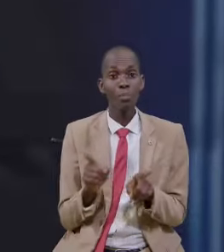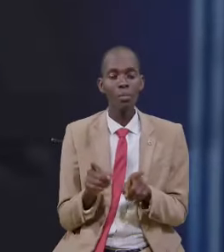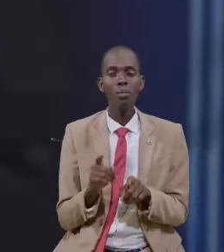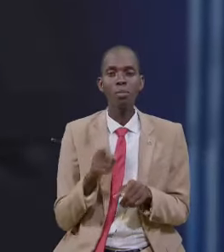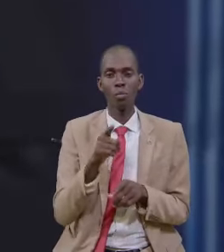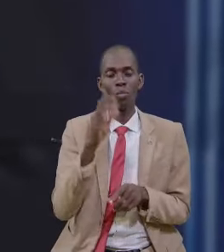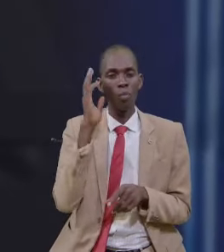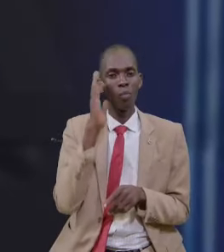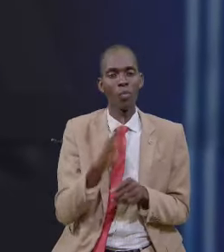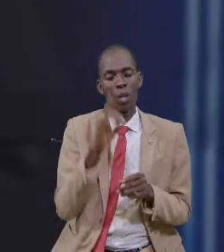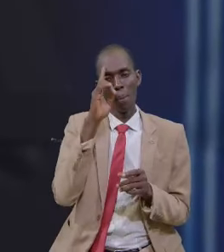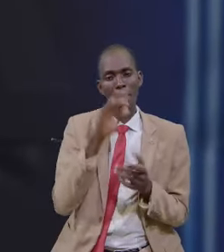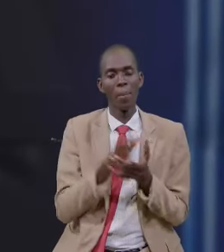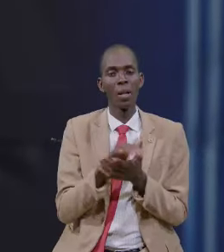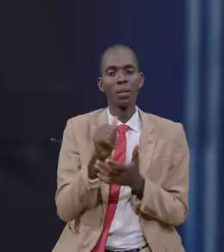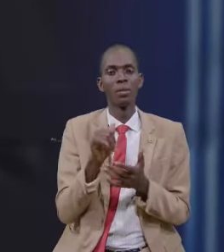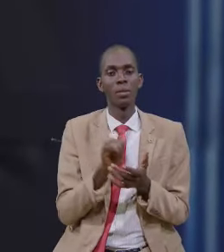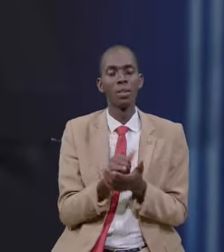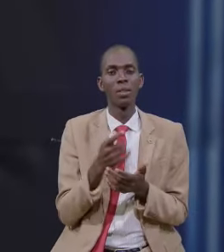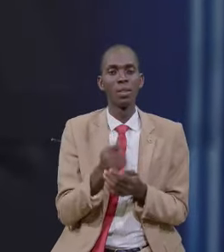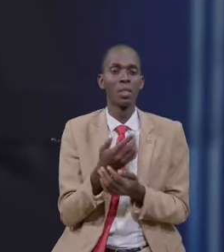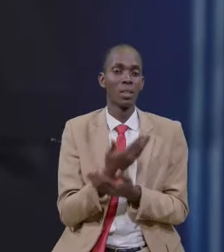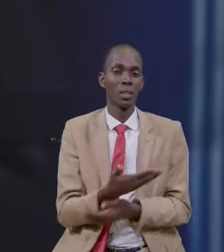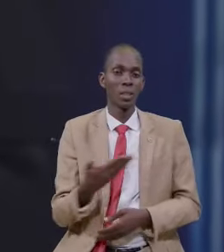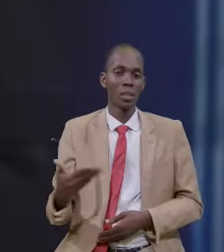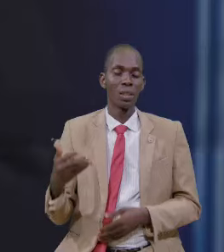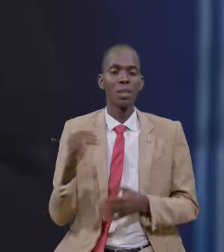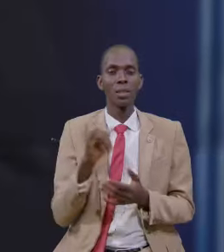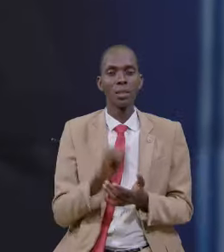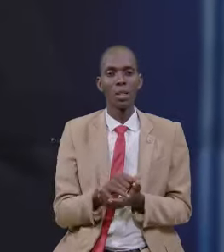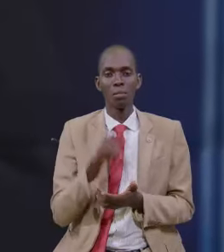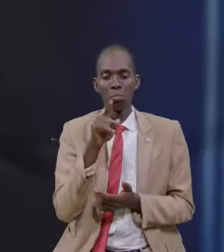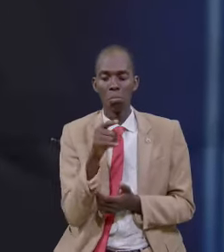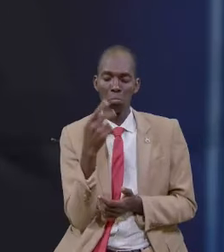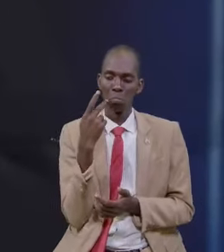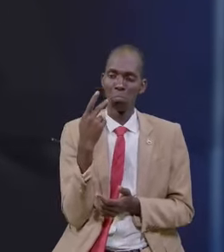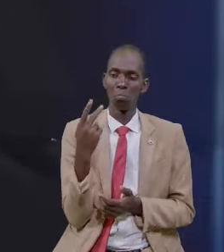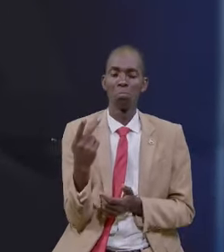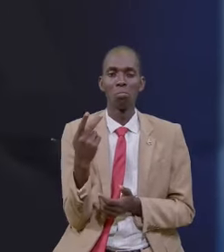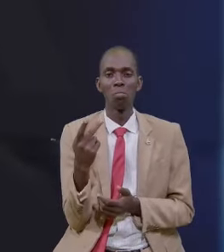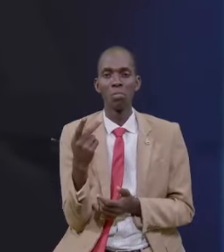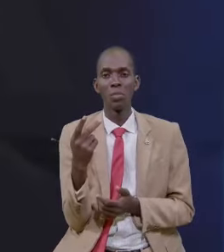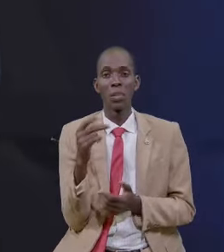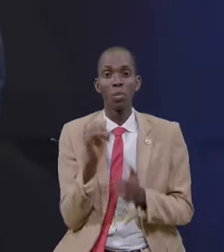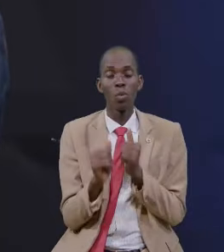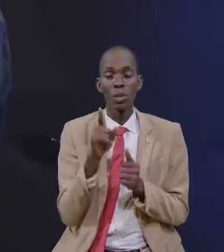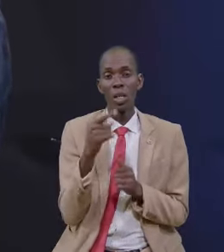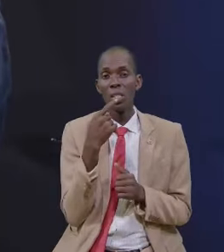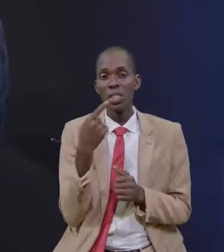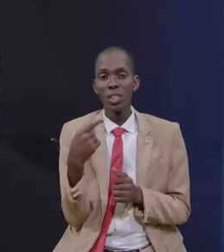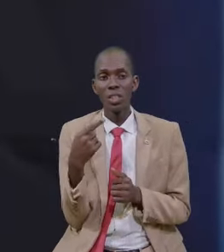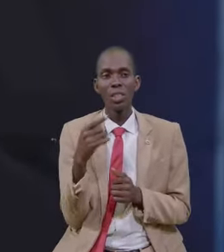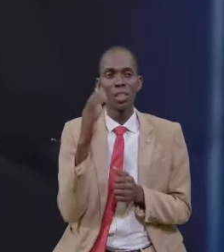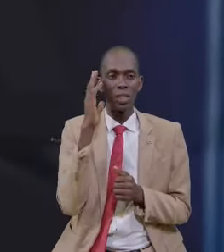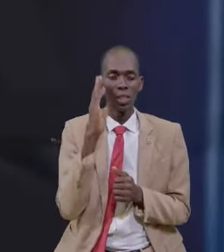believe that those things which thou sayest come shall come to pass,